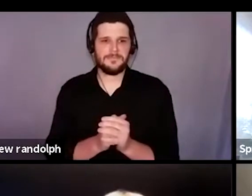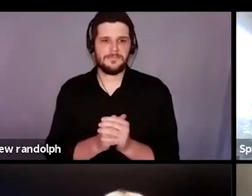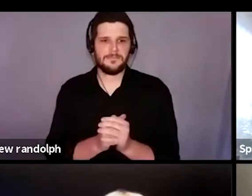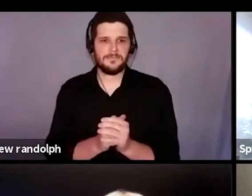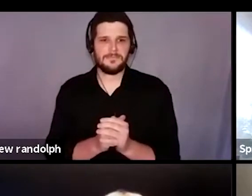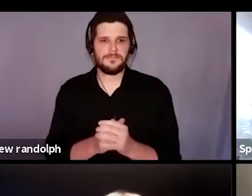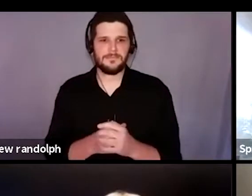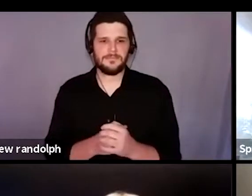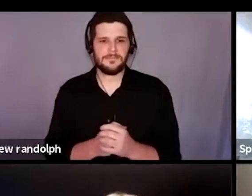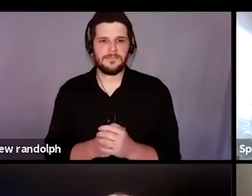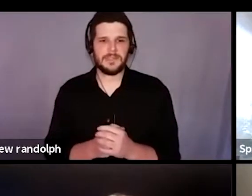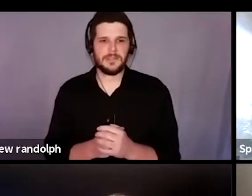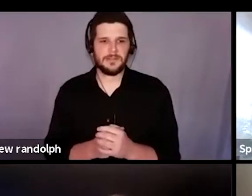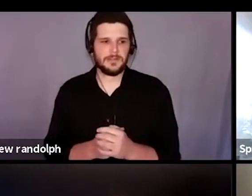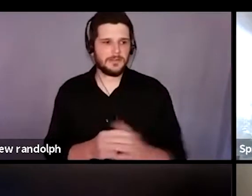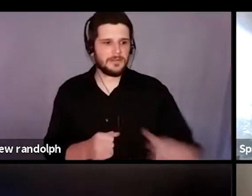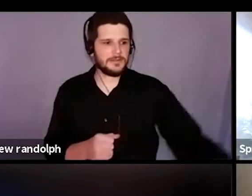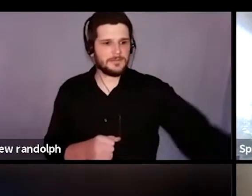Howdy.